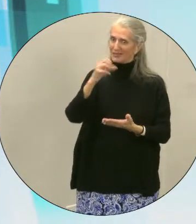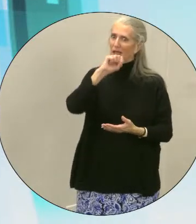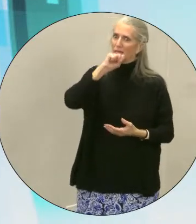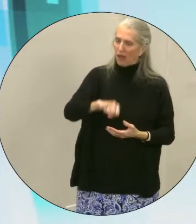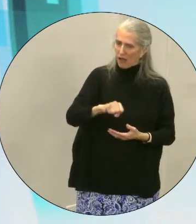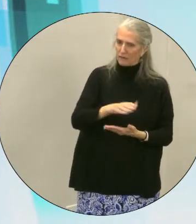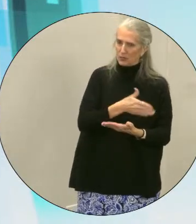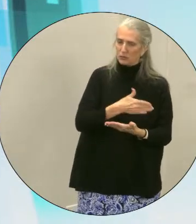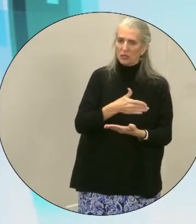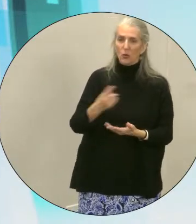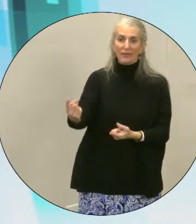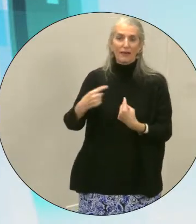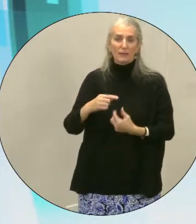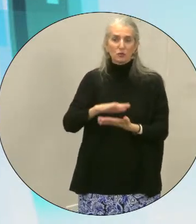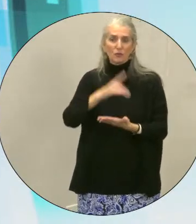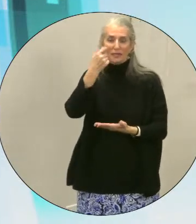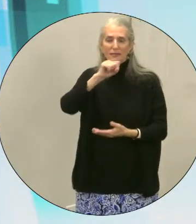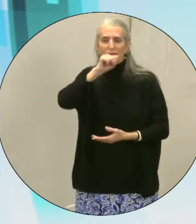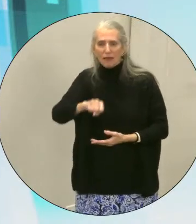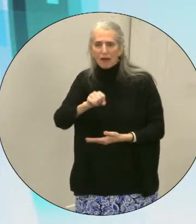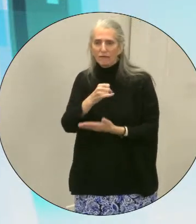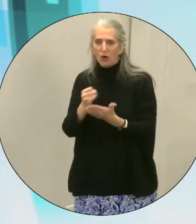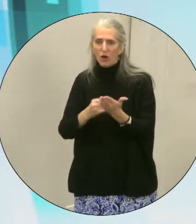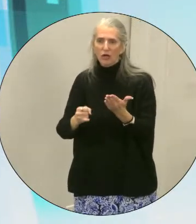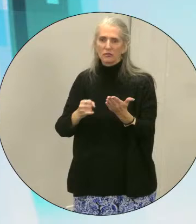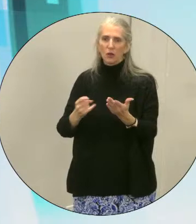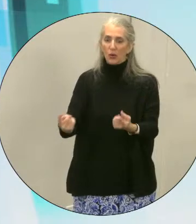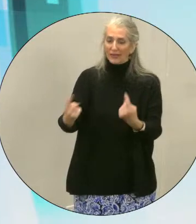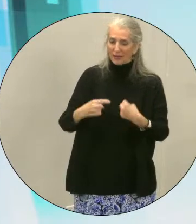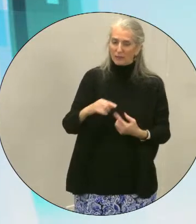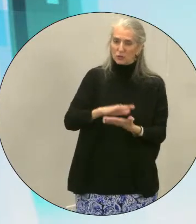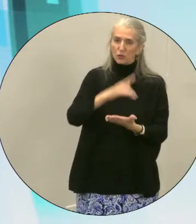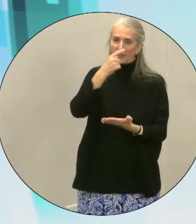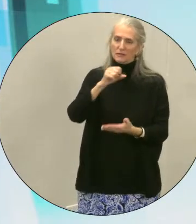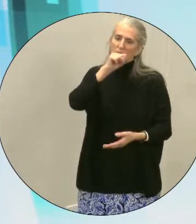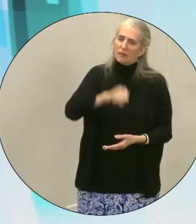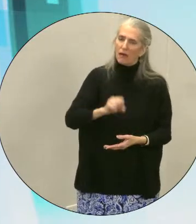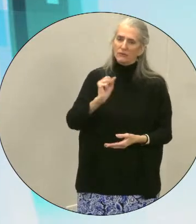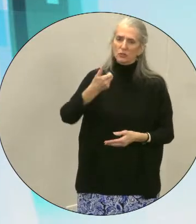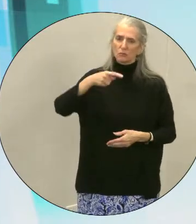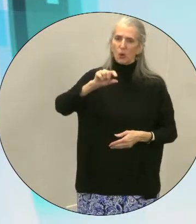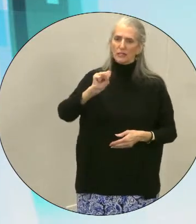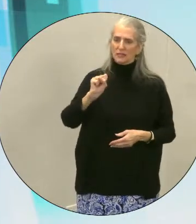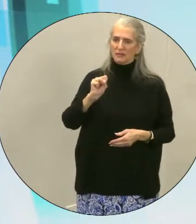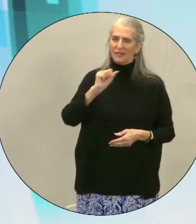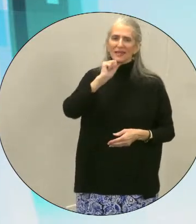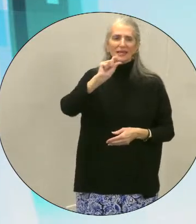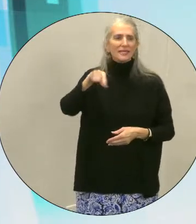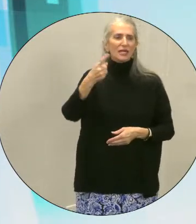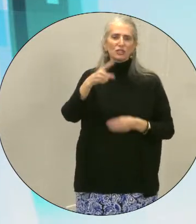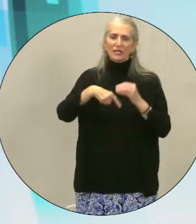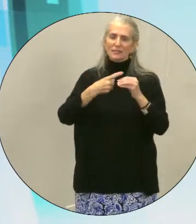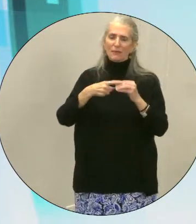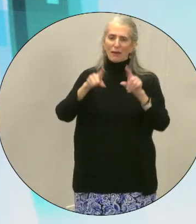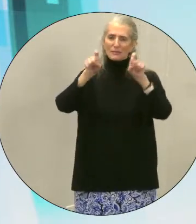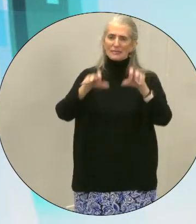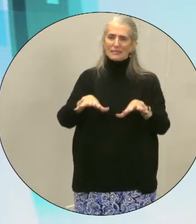because they love art. They come to school because they love sports. It's not just about test